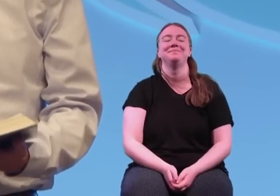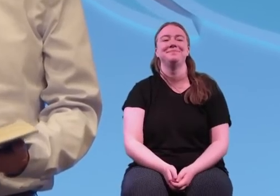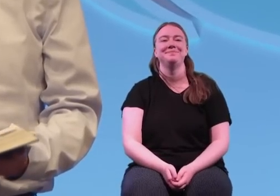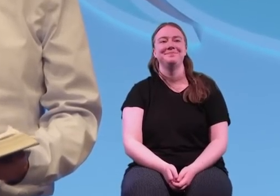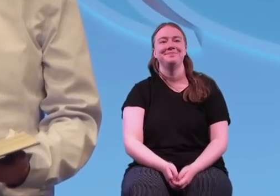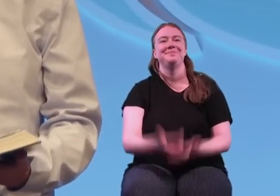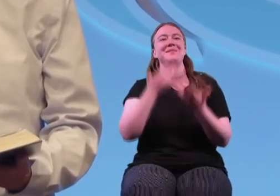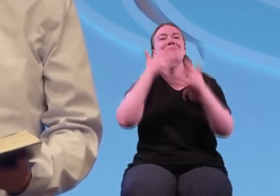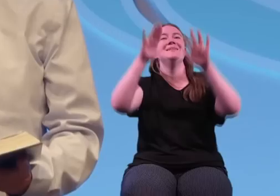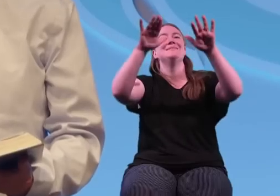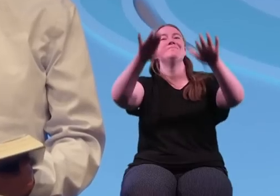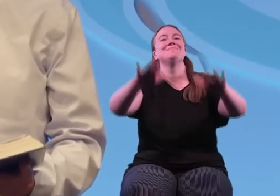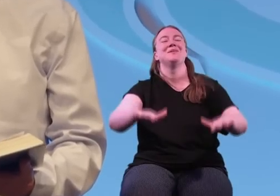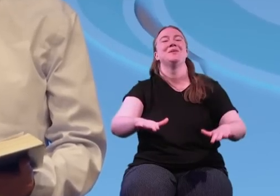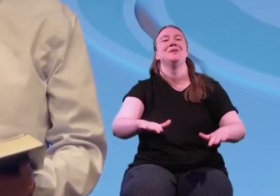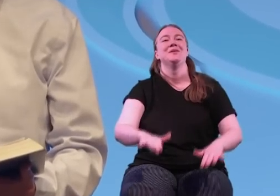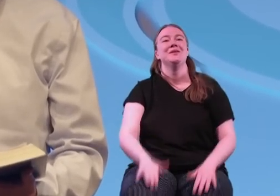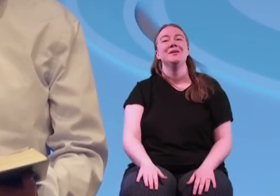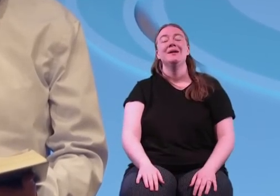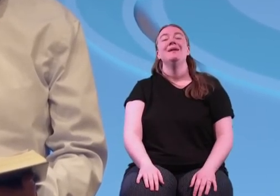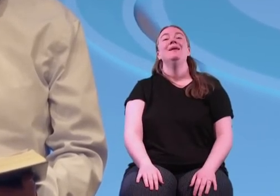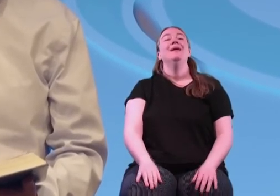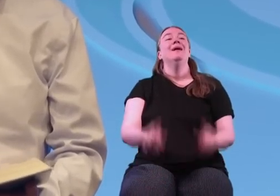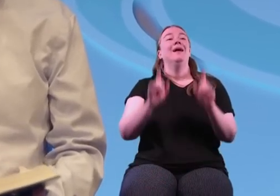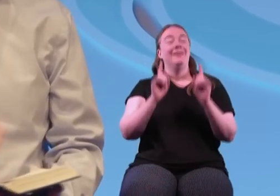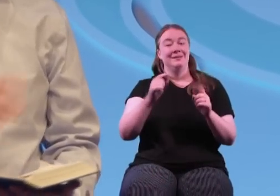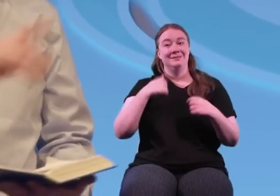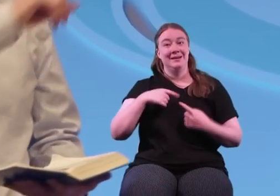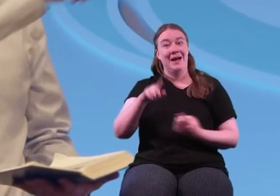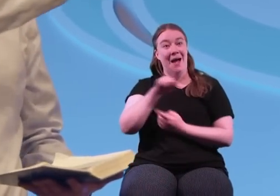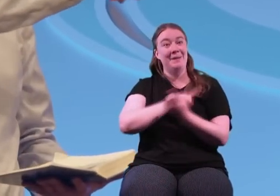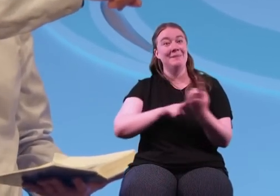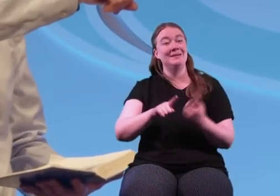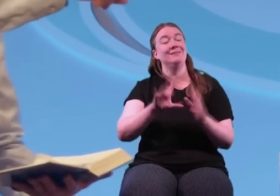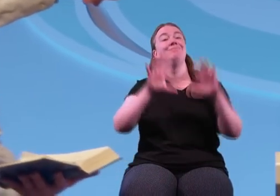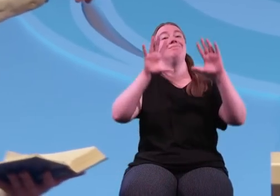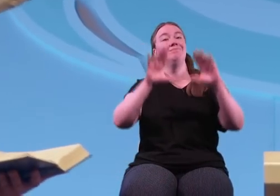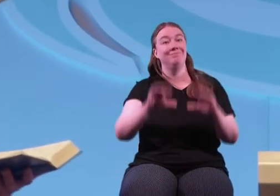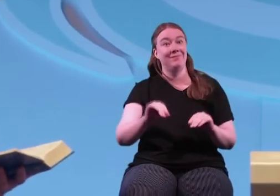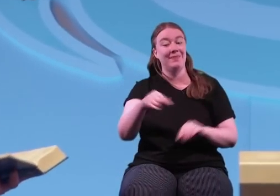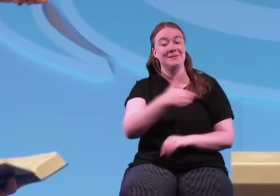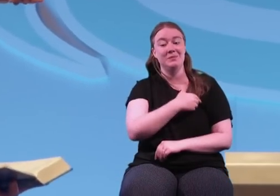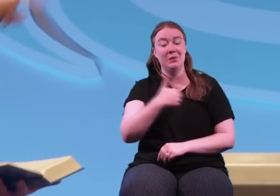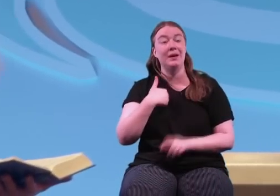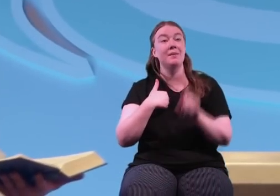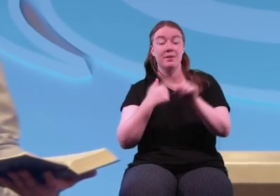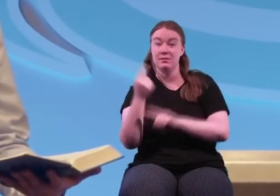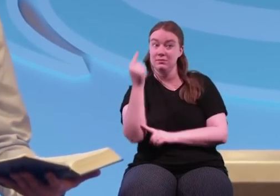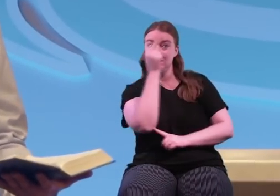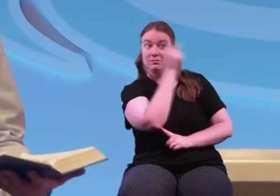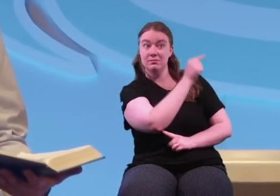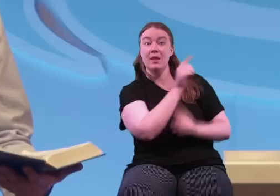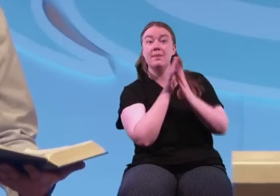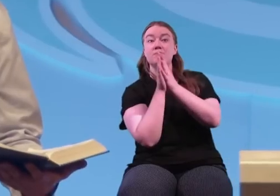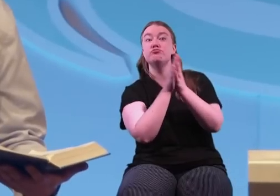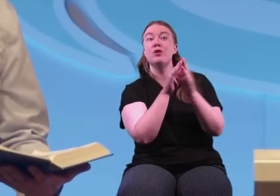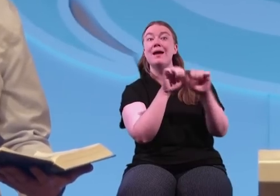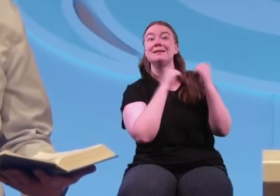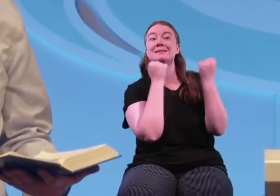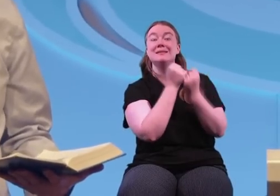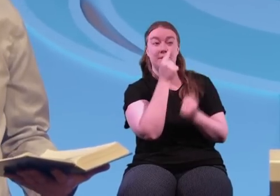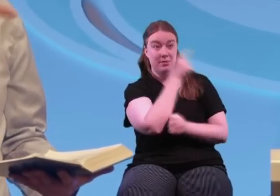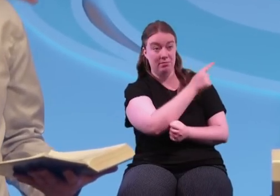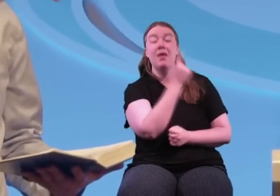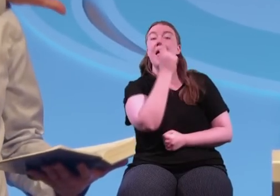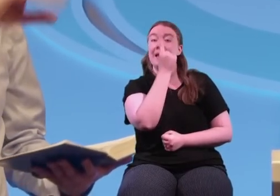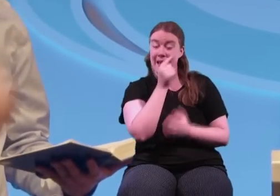Well, do please take a seat. That's the end of the meeting this morning. Just to say that over here, our prayer team are available to pray with those who